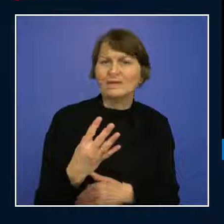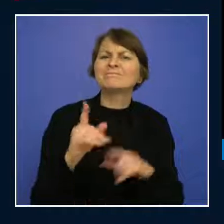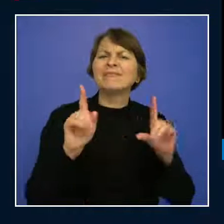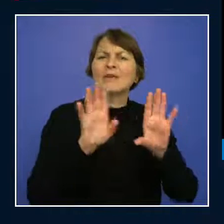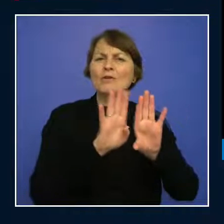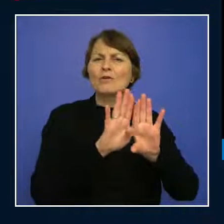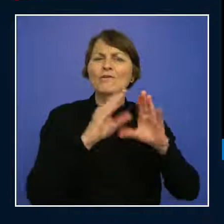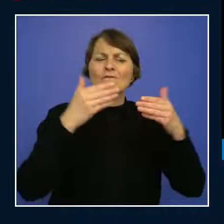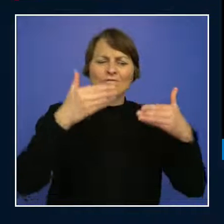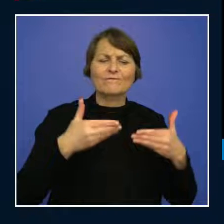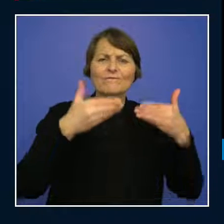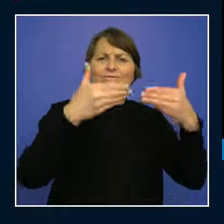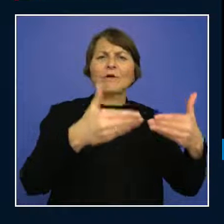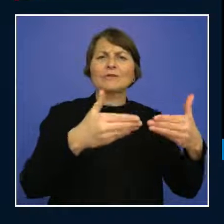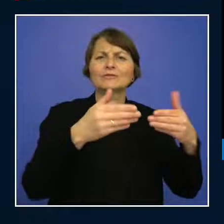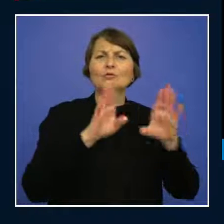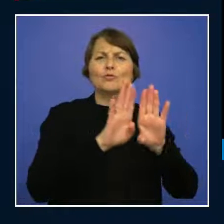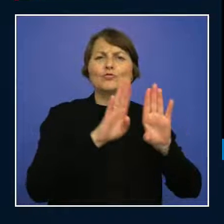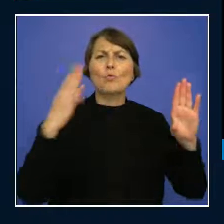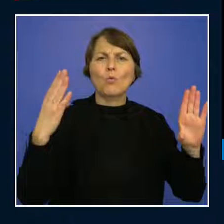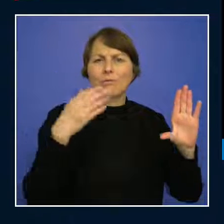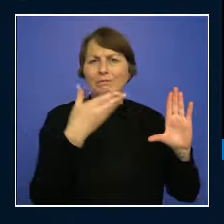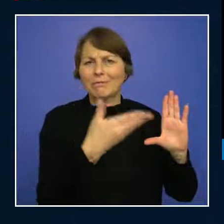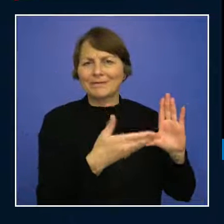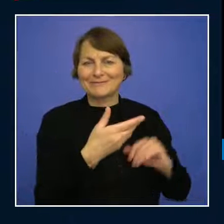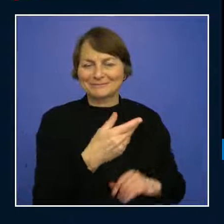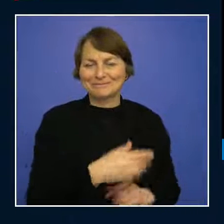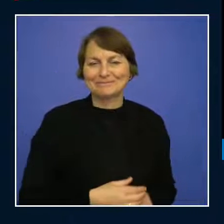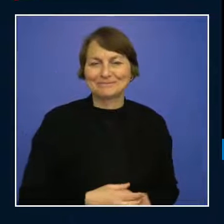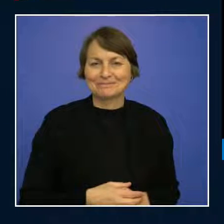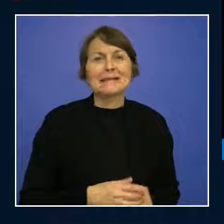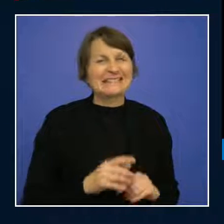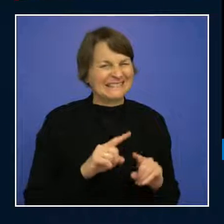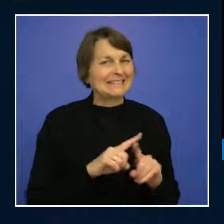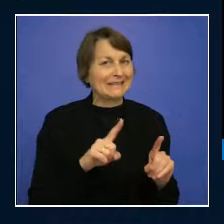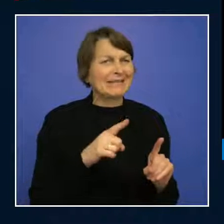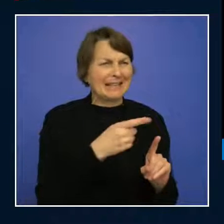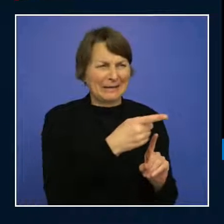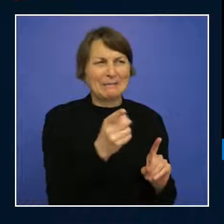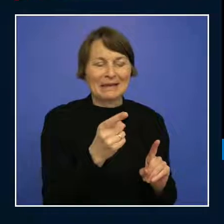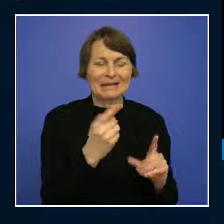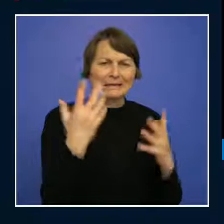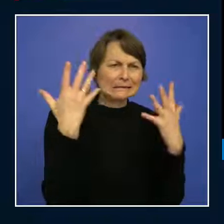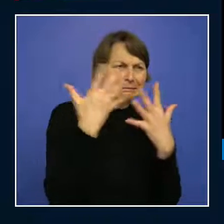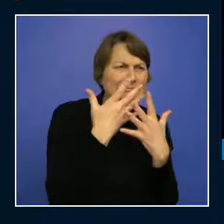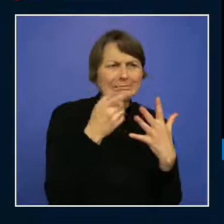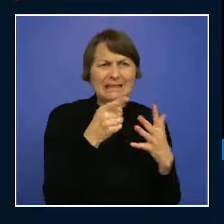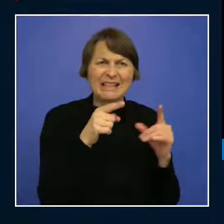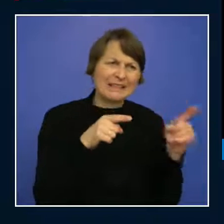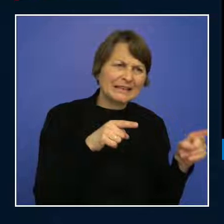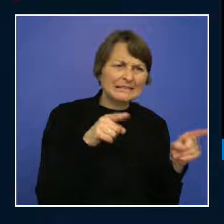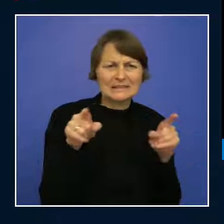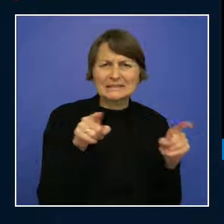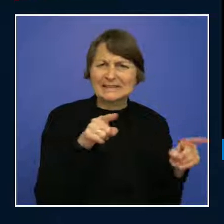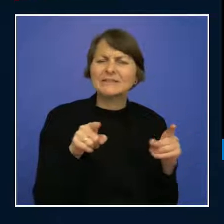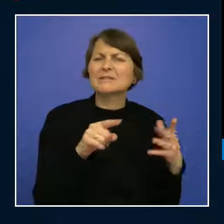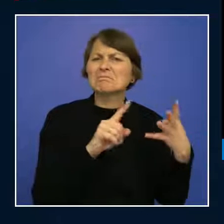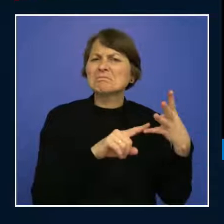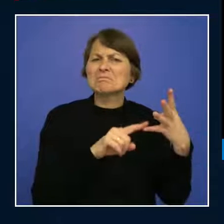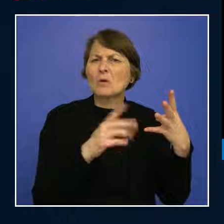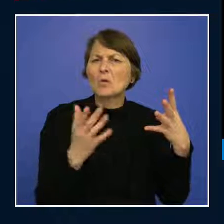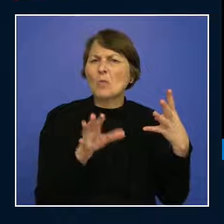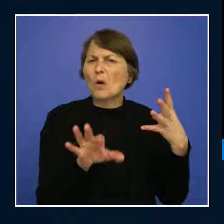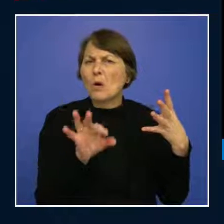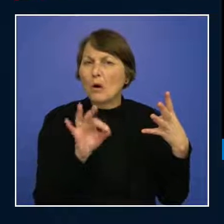is very different, and again, this is the one I think a lot of people get confused about when to implement and what's the option and what's the